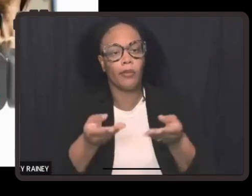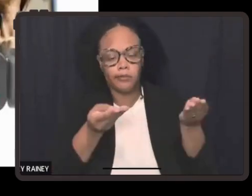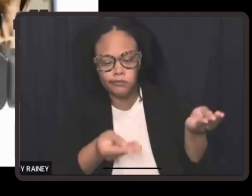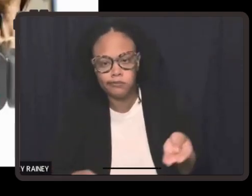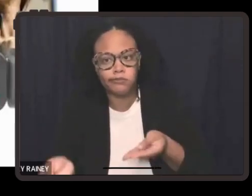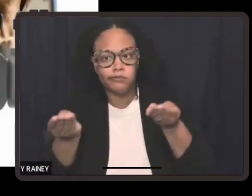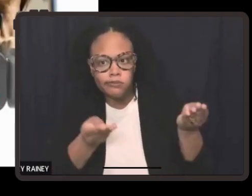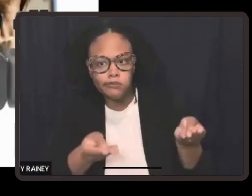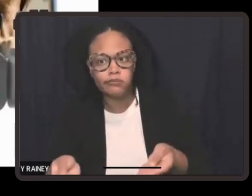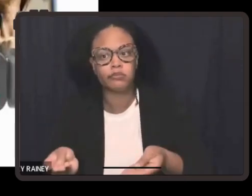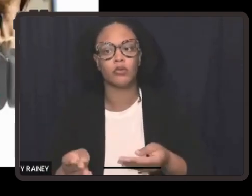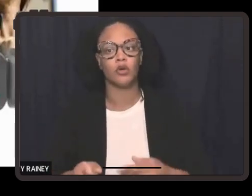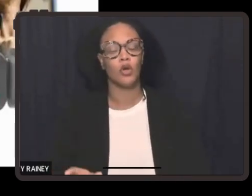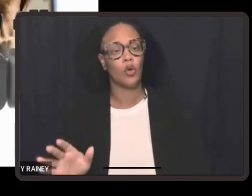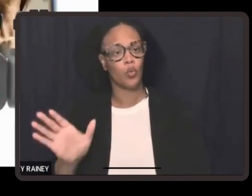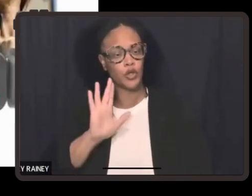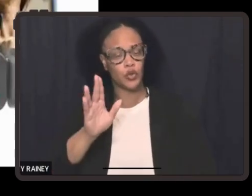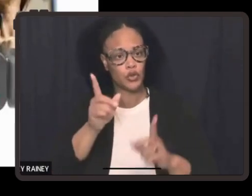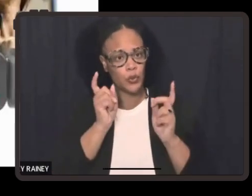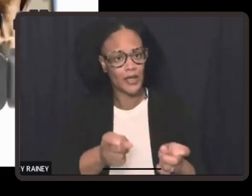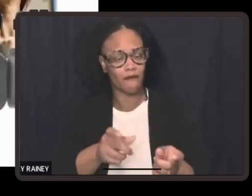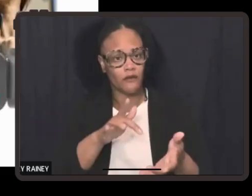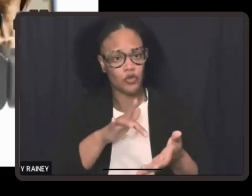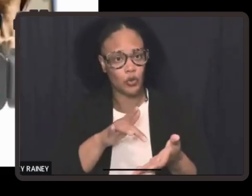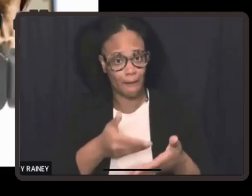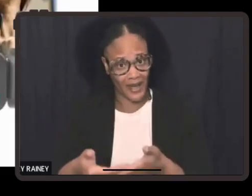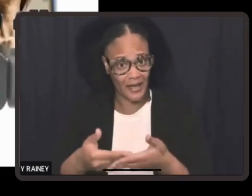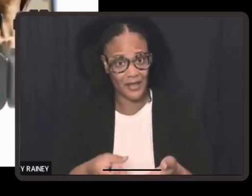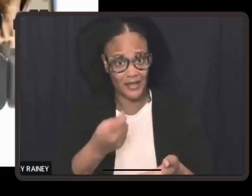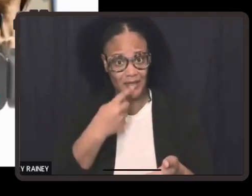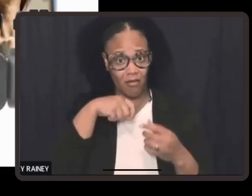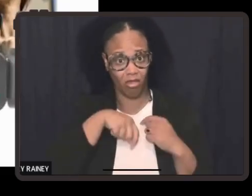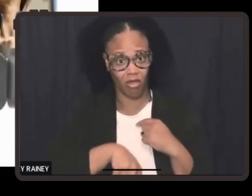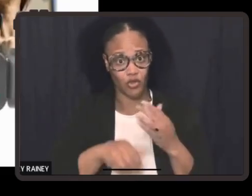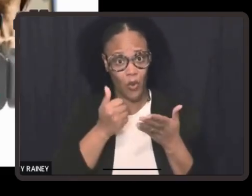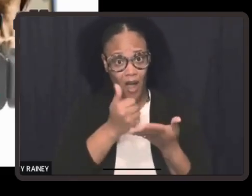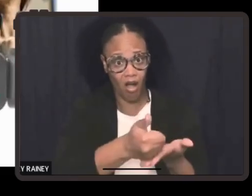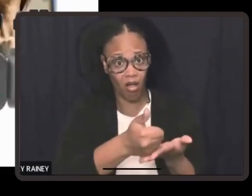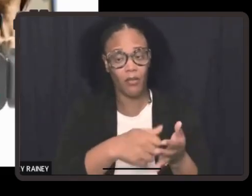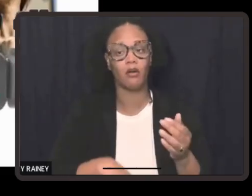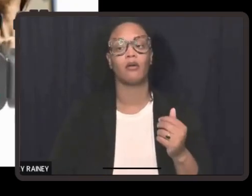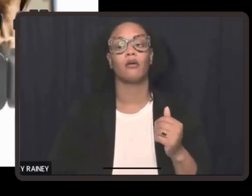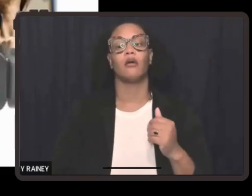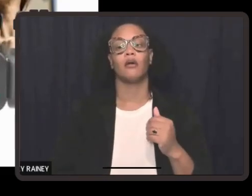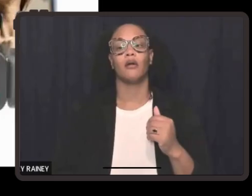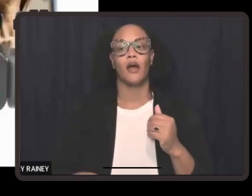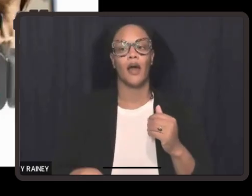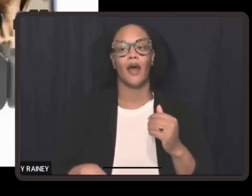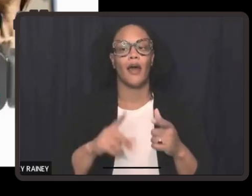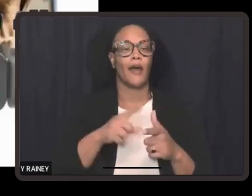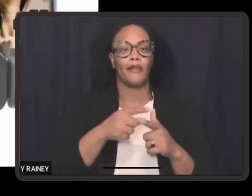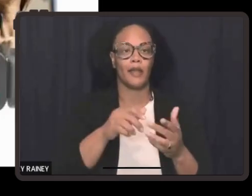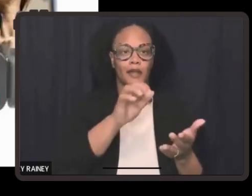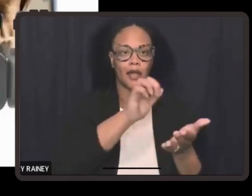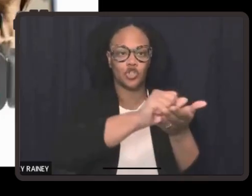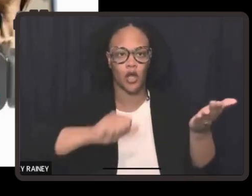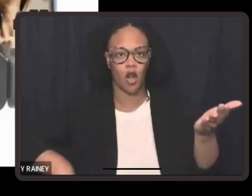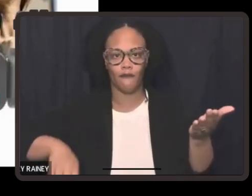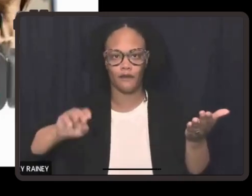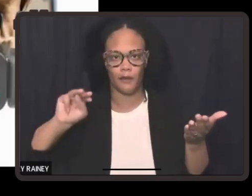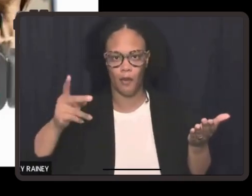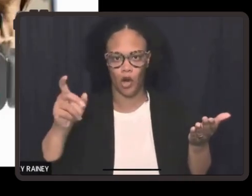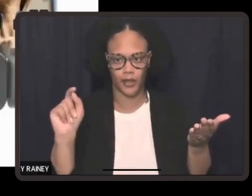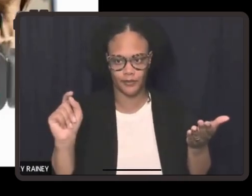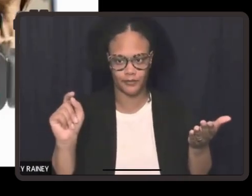it. It made such a difference. Then it was taken off the market. They brought this one in. I don't think it's as good